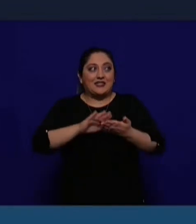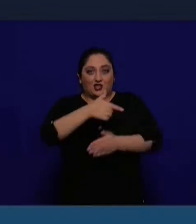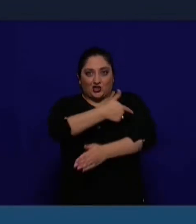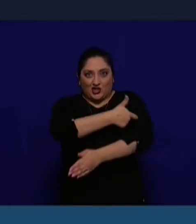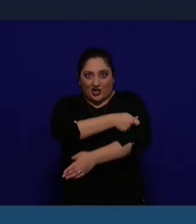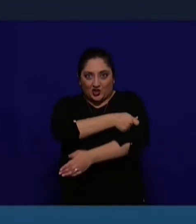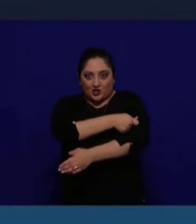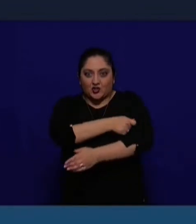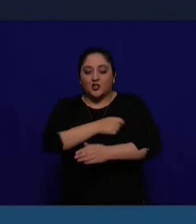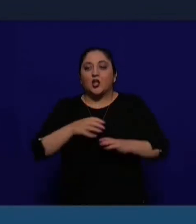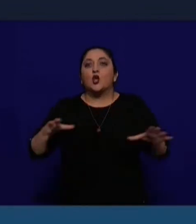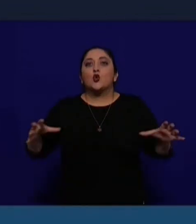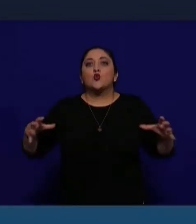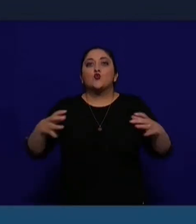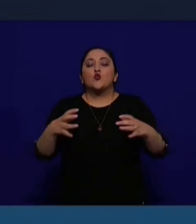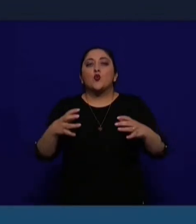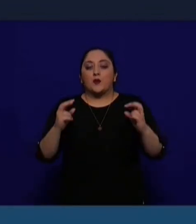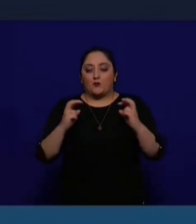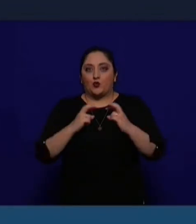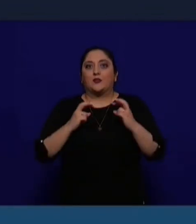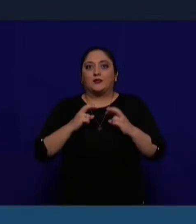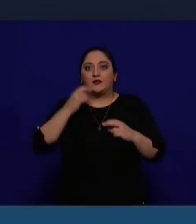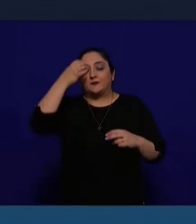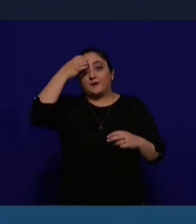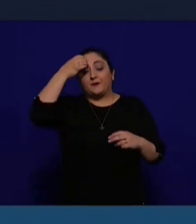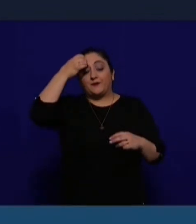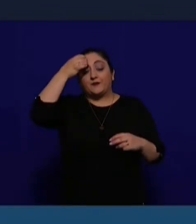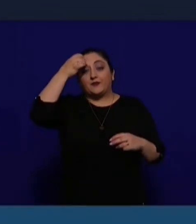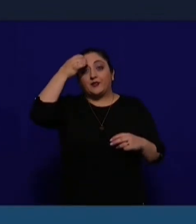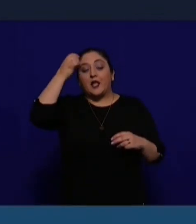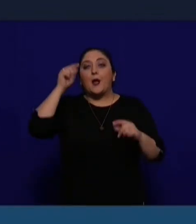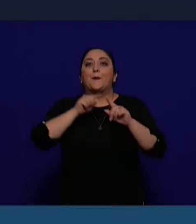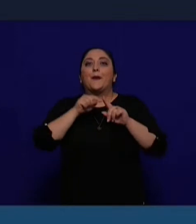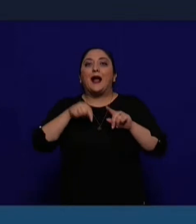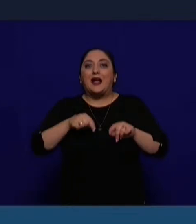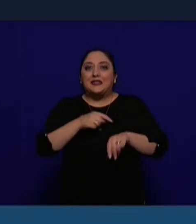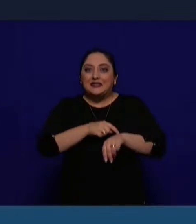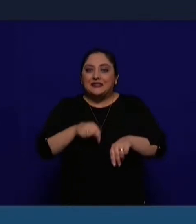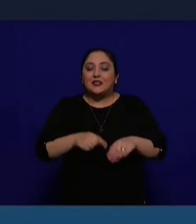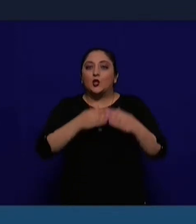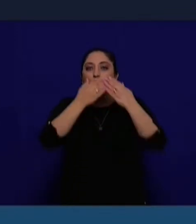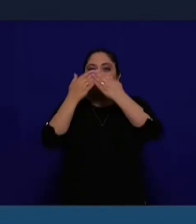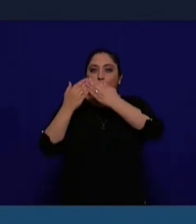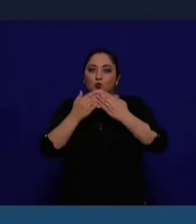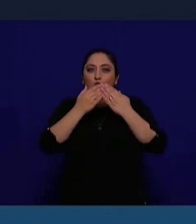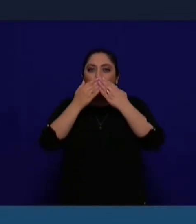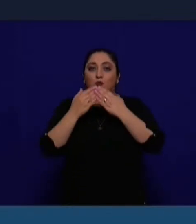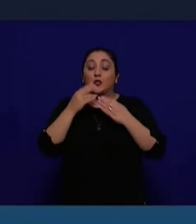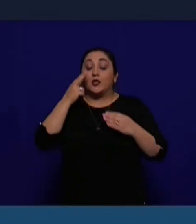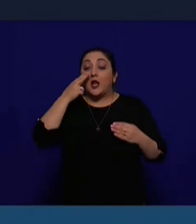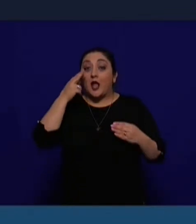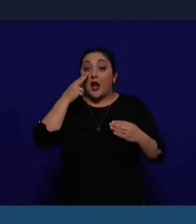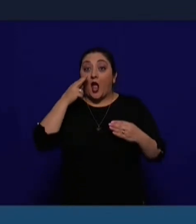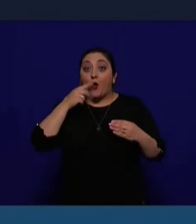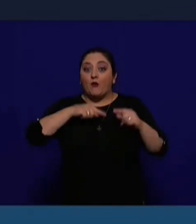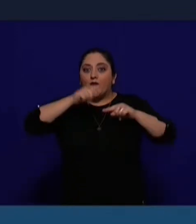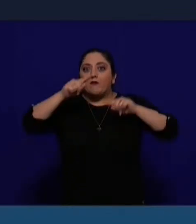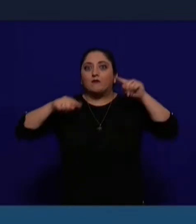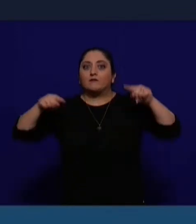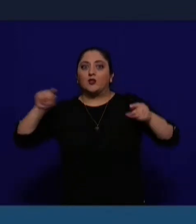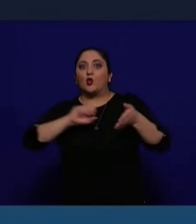għaddejjin ukoll studji biex juru jekk inti pers li dawn il-varjanti li għandna l-mhux biss tal-Ingilterra li hemm